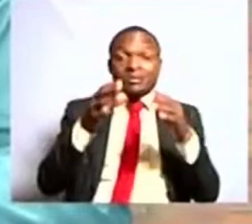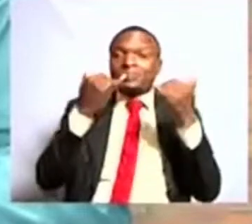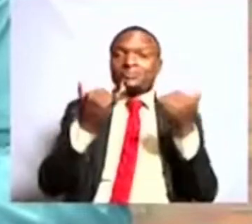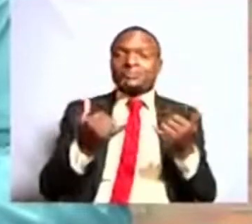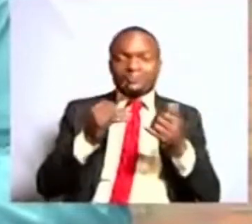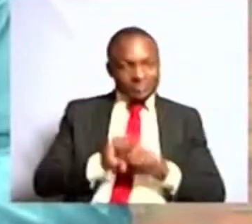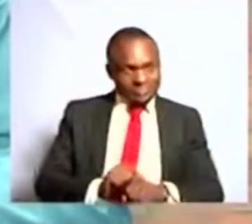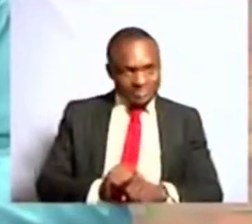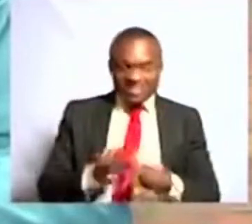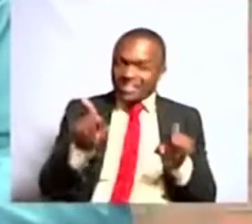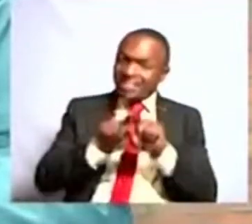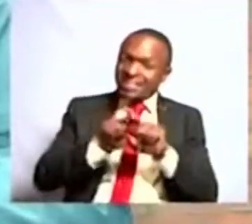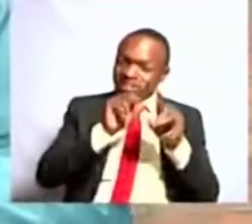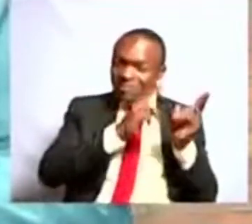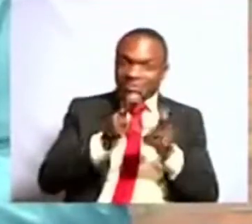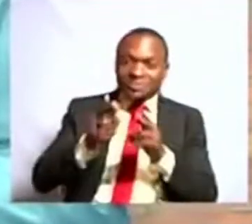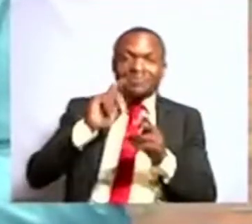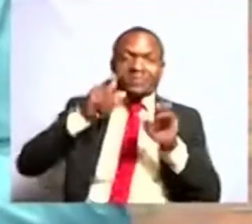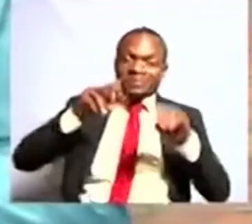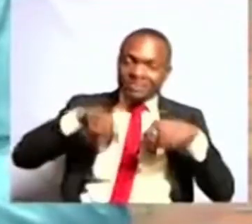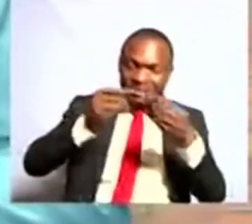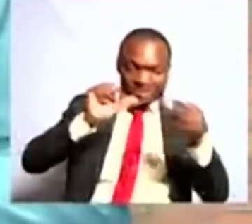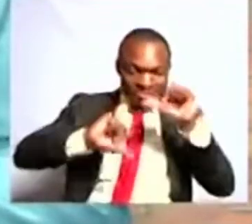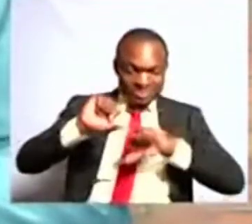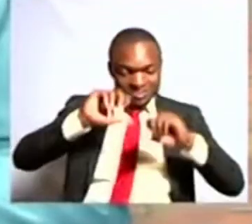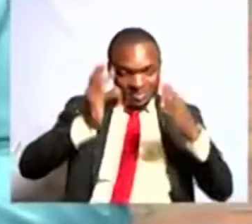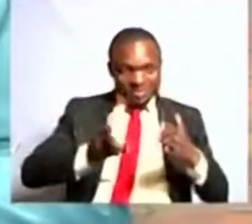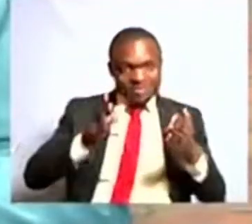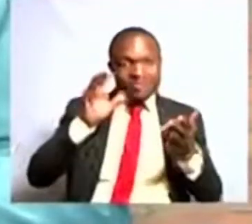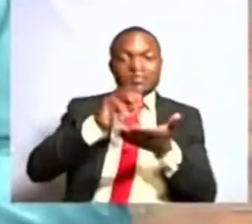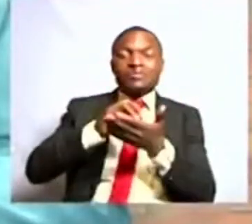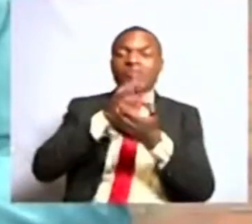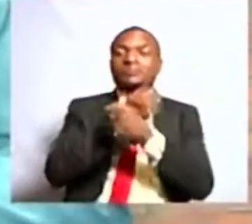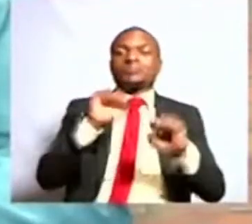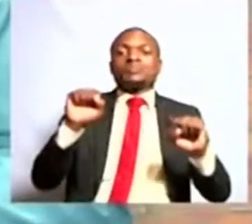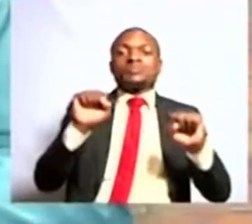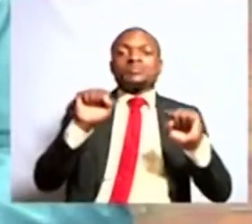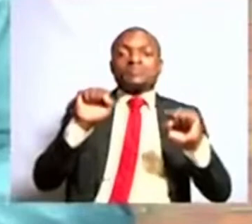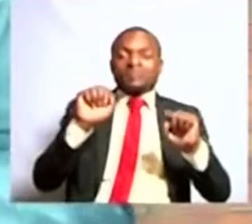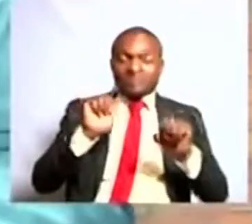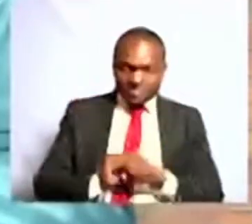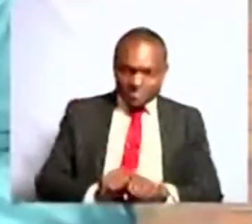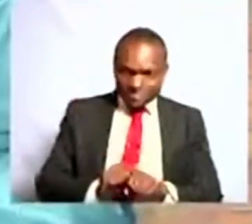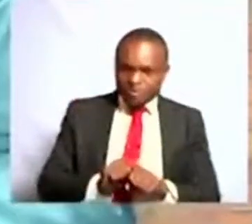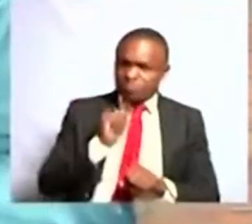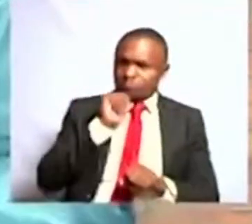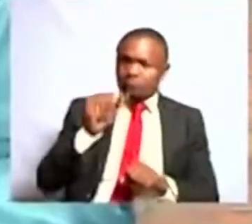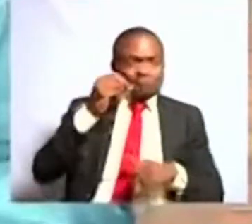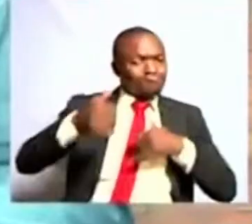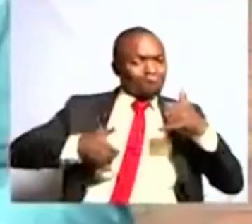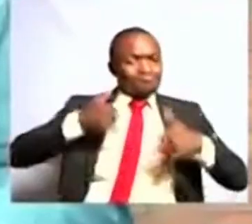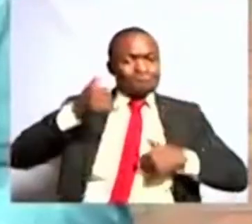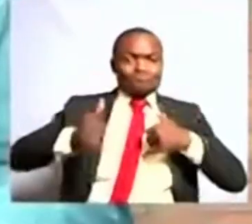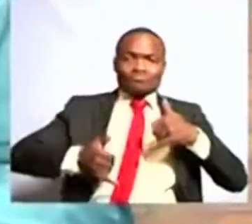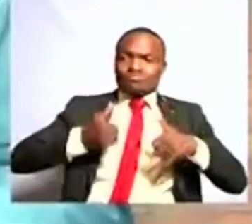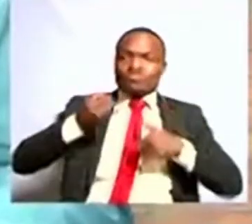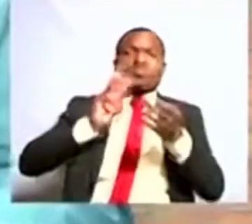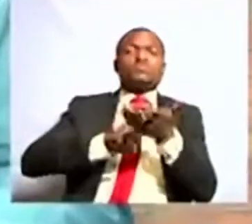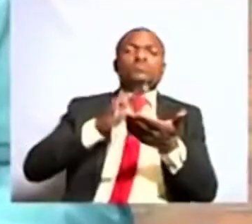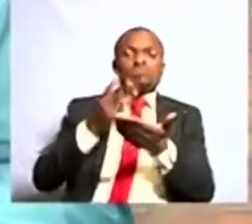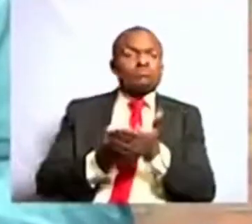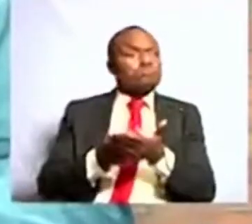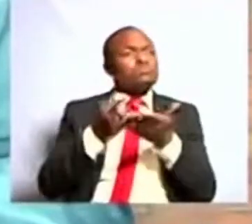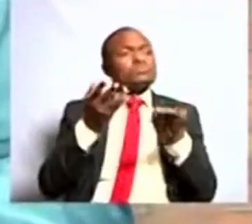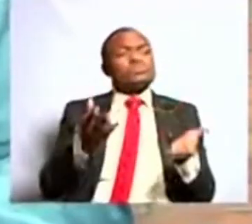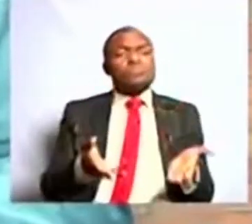today, the same answer should have been given to auditors so that the matter is resolved. Because we don't enjoy seeing witnesses